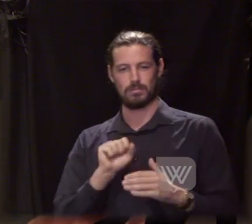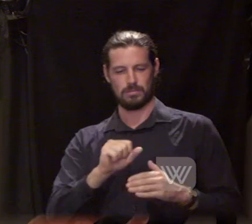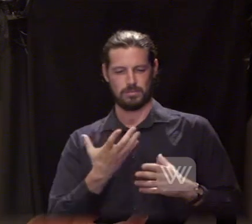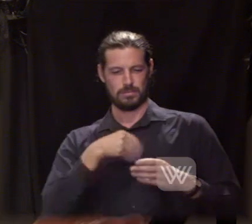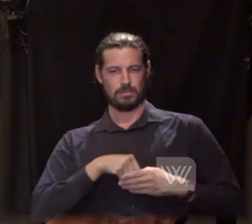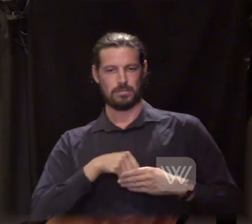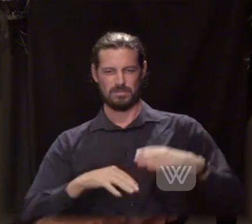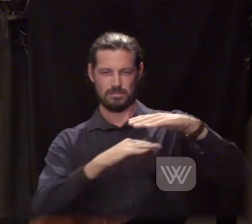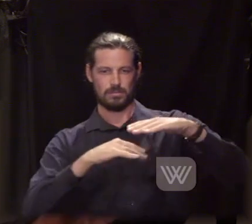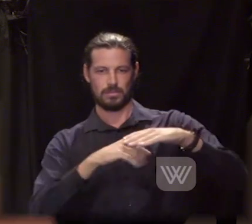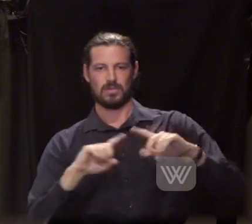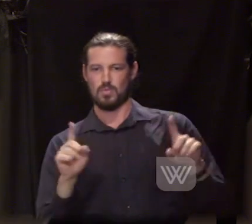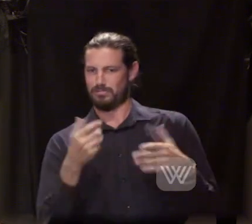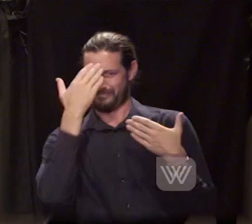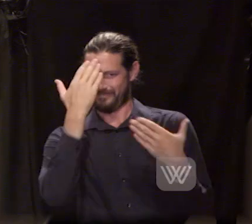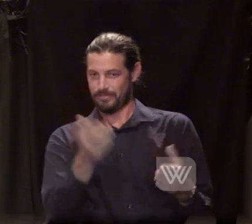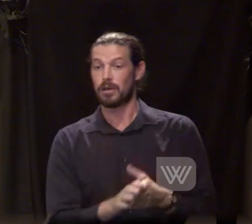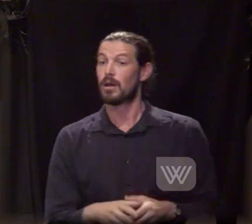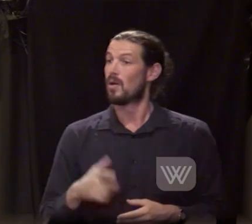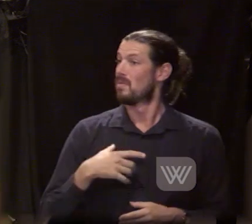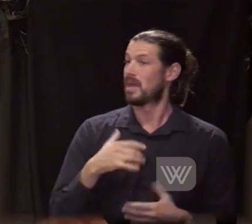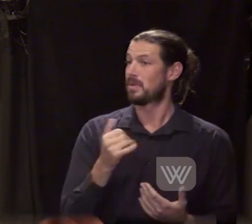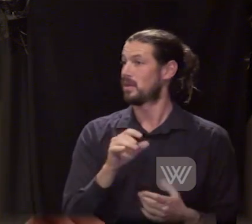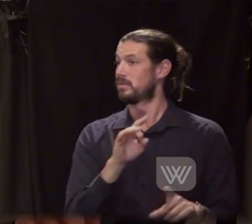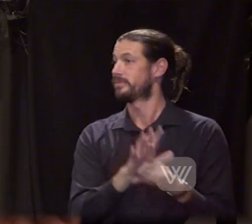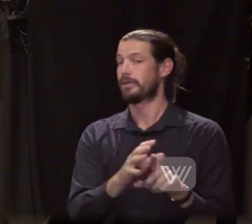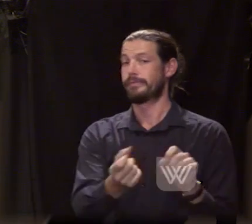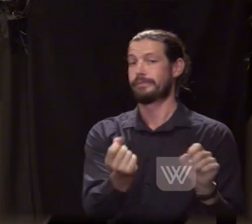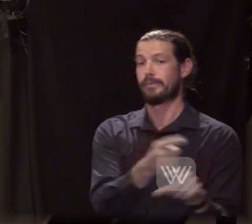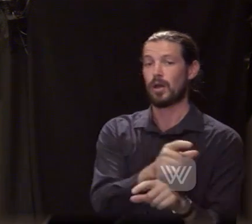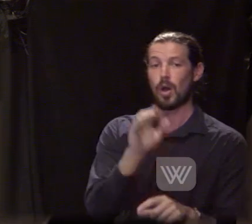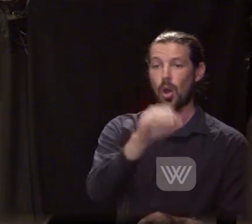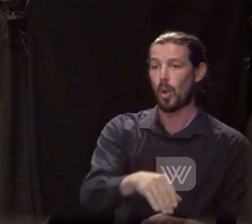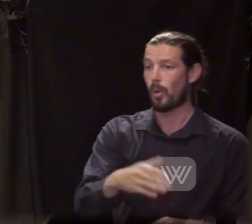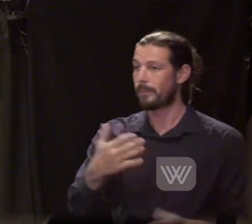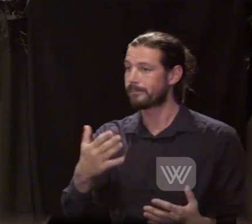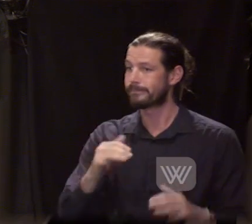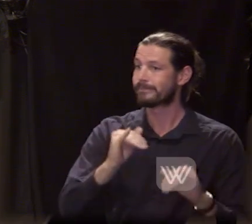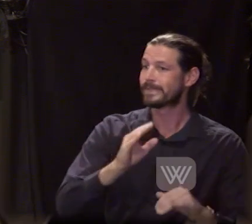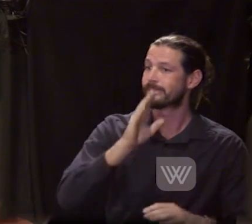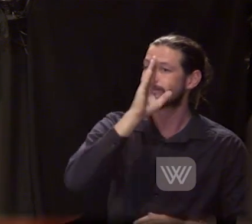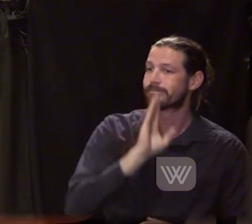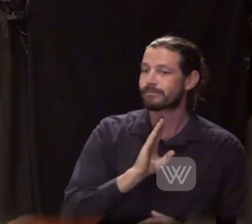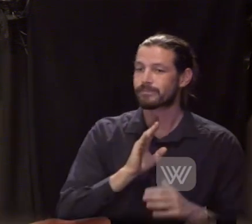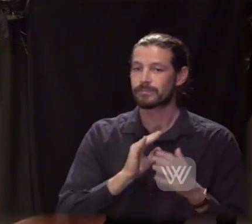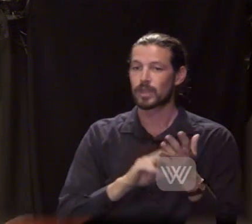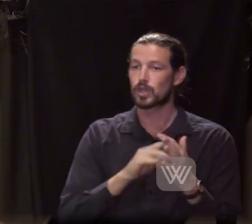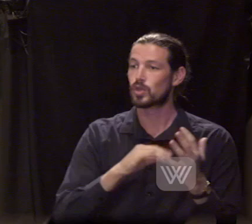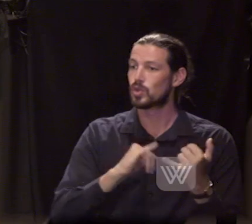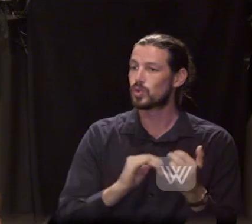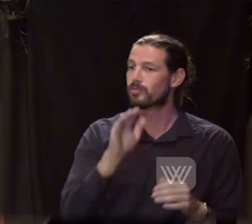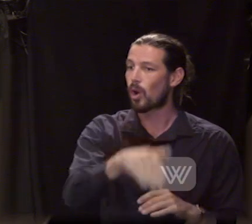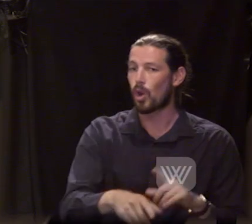lives sometimes, because they may have gotten an email from home that says something bad happened, or a stressor with anything else going